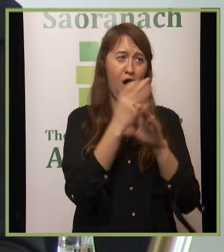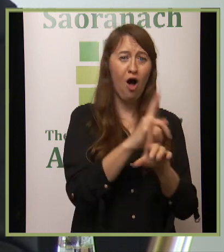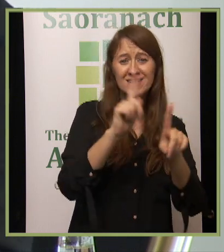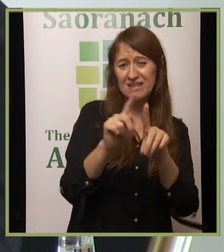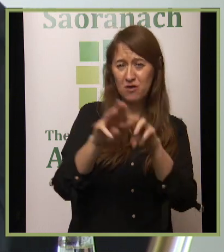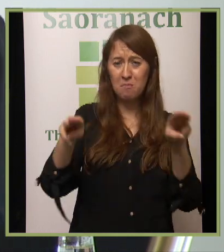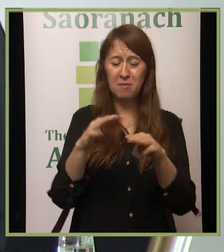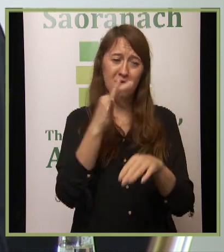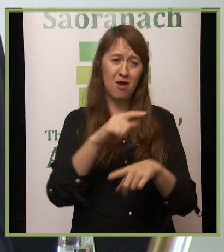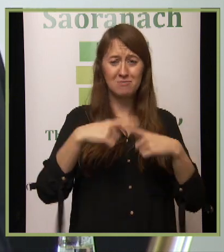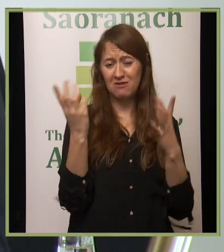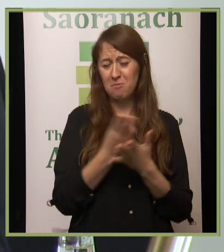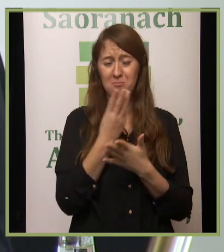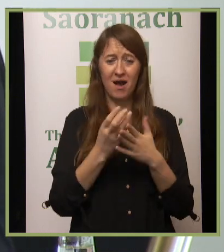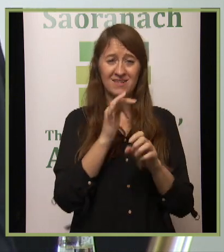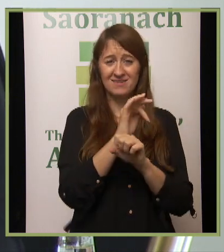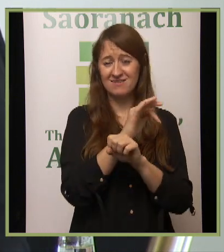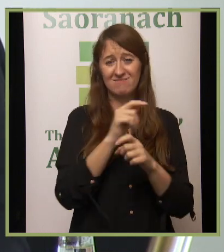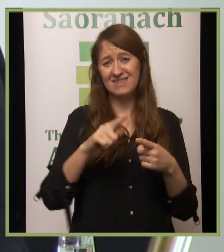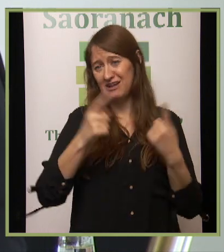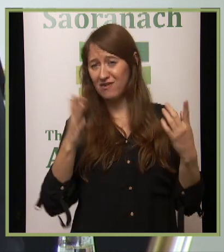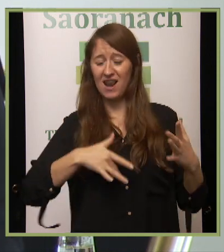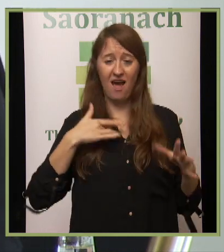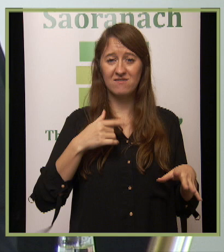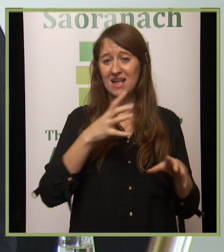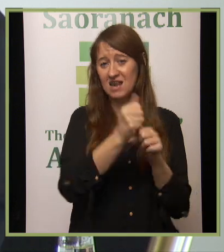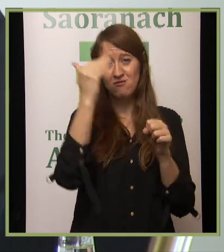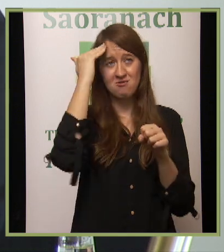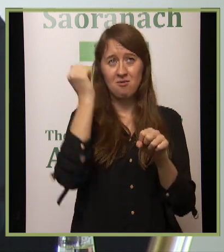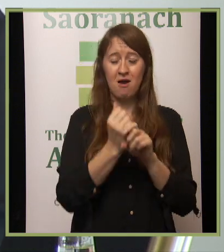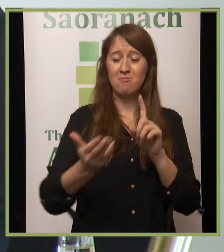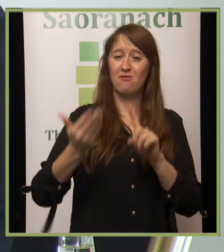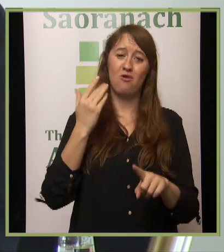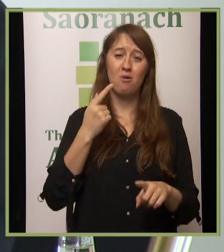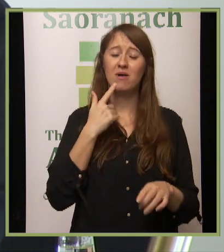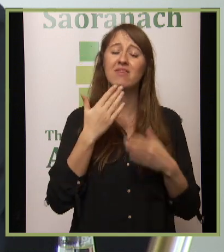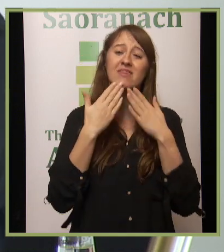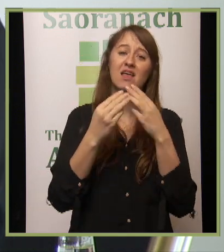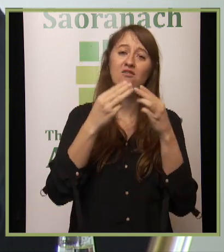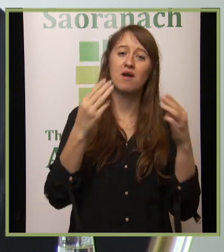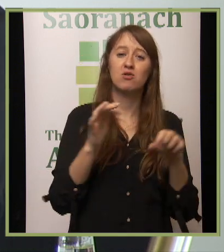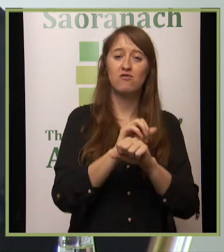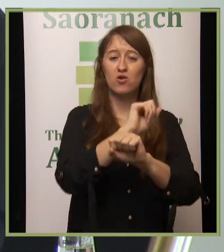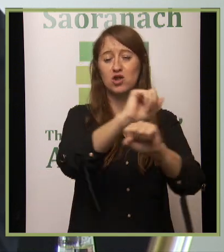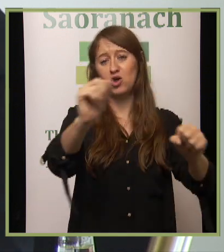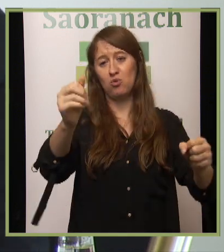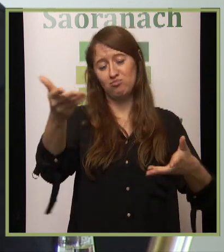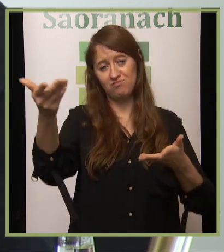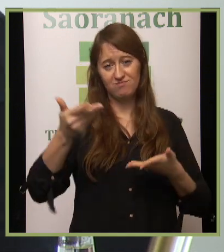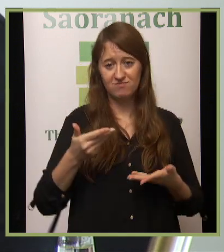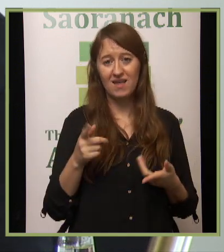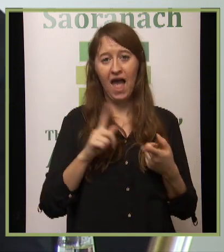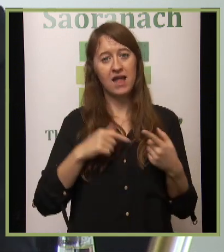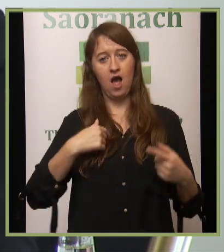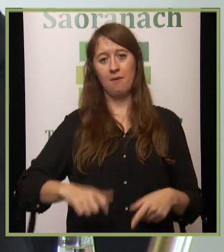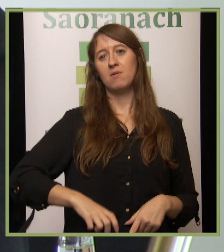never even knew about. So thank you all for that. And I'm very confident that this assembly will follow in the traditions